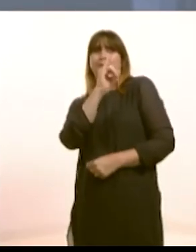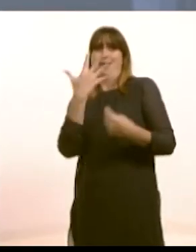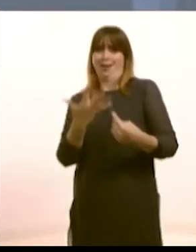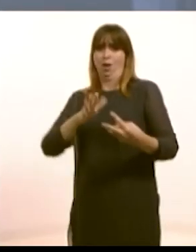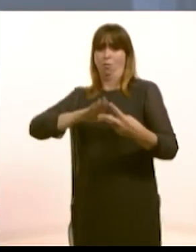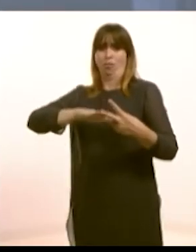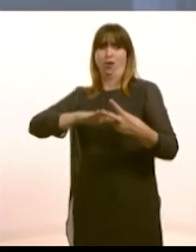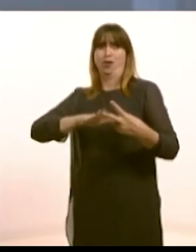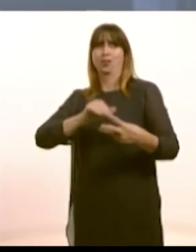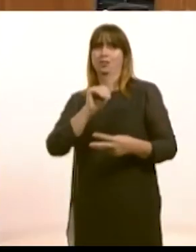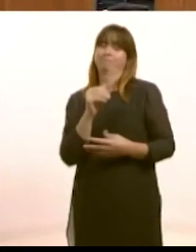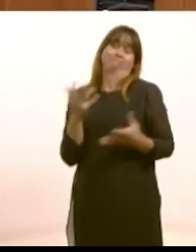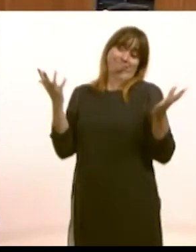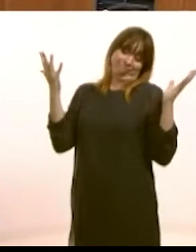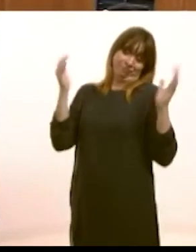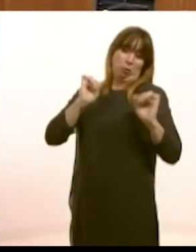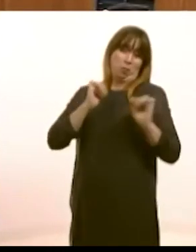David Meldon,